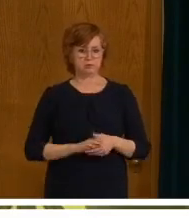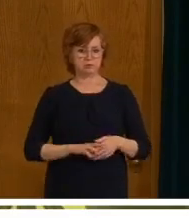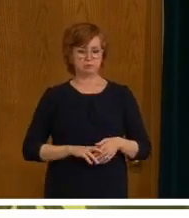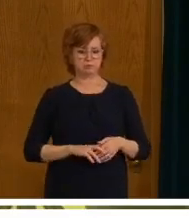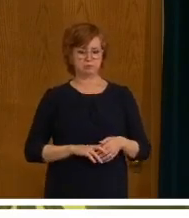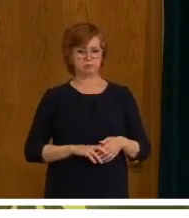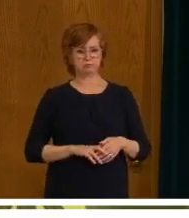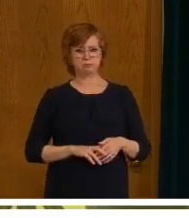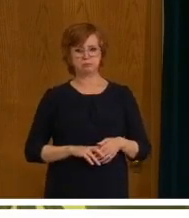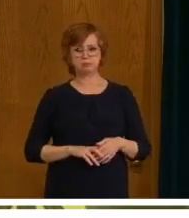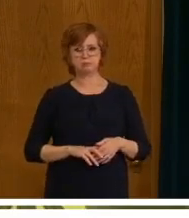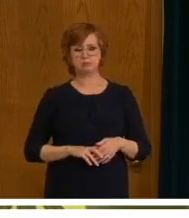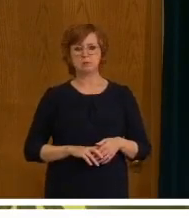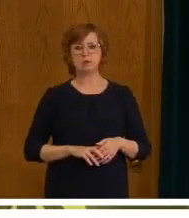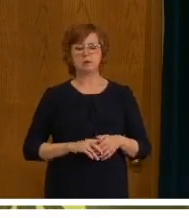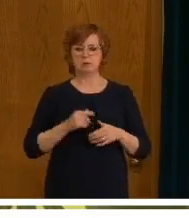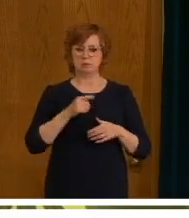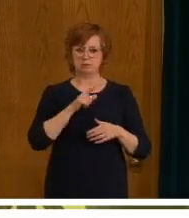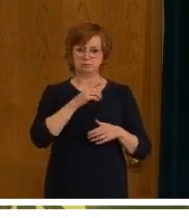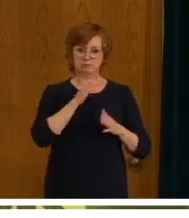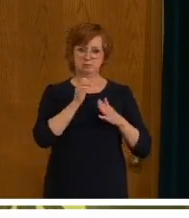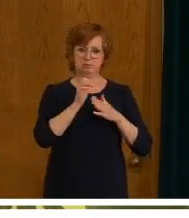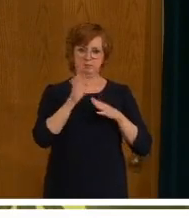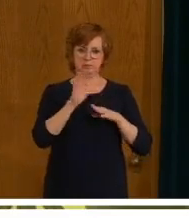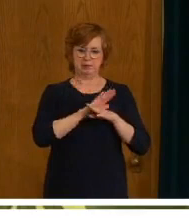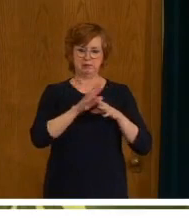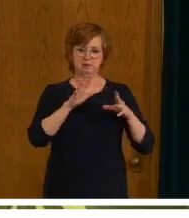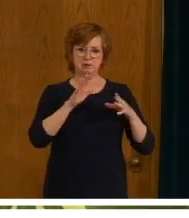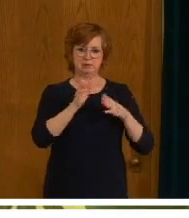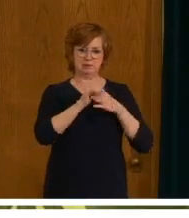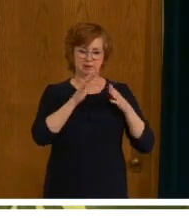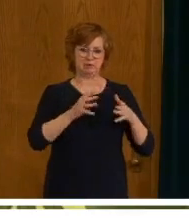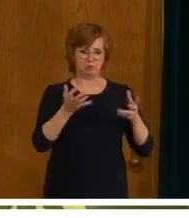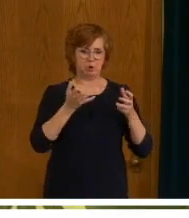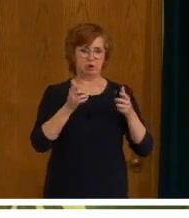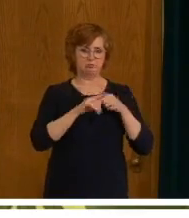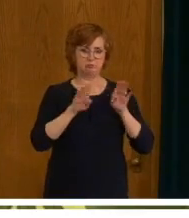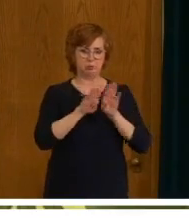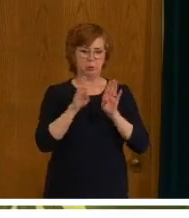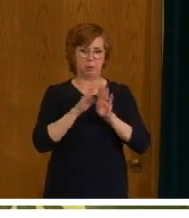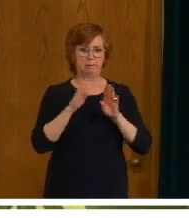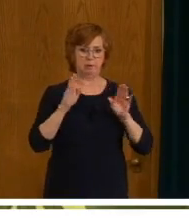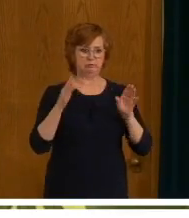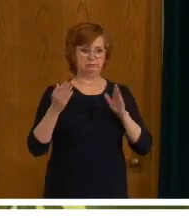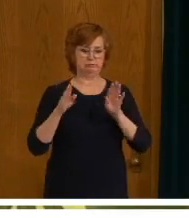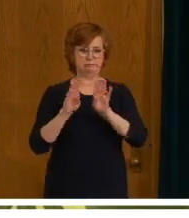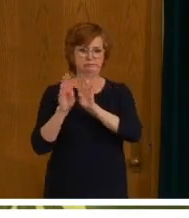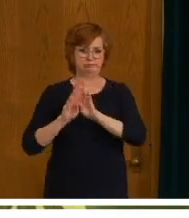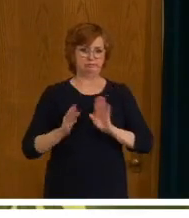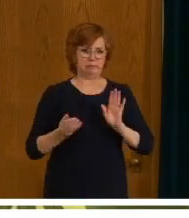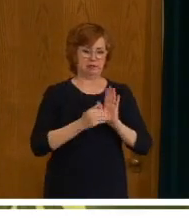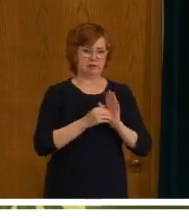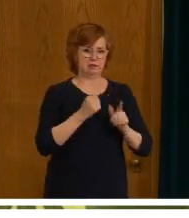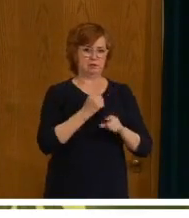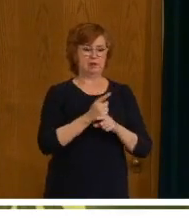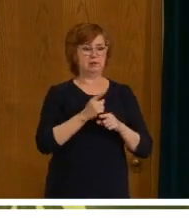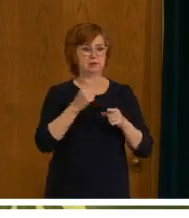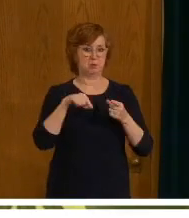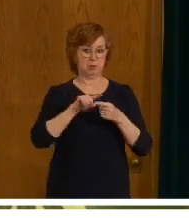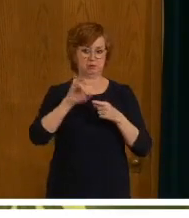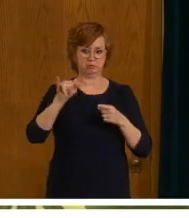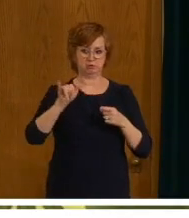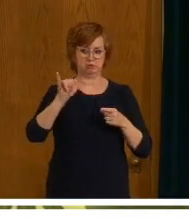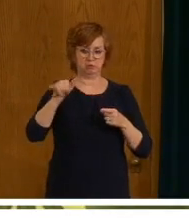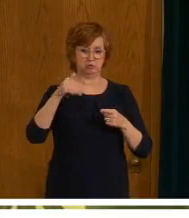the announcements that we're moving forward here today, and with the removal of, ultimately potential removal of the public health orders as early as July